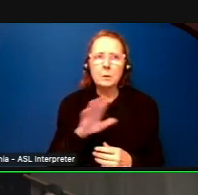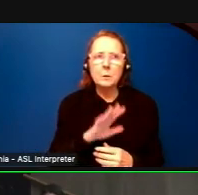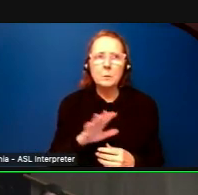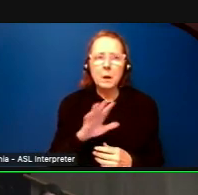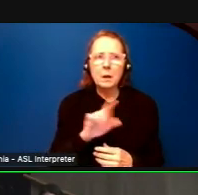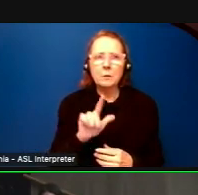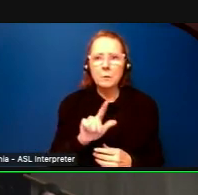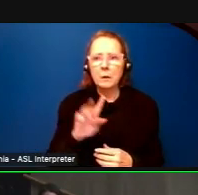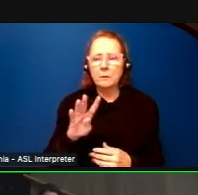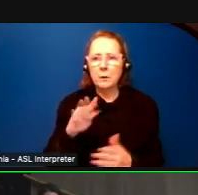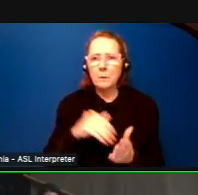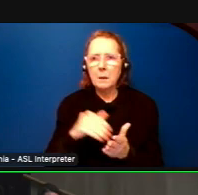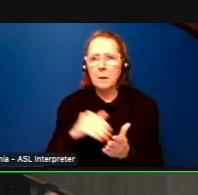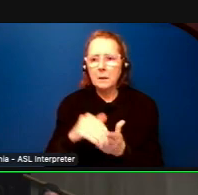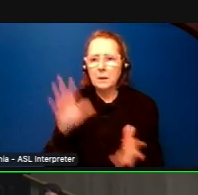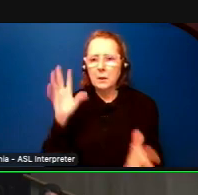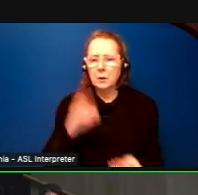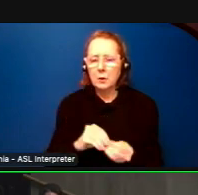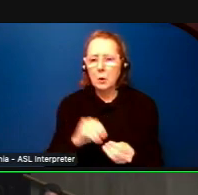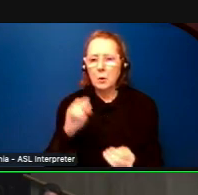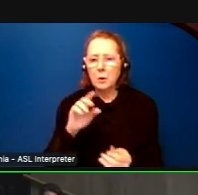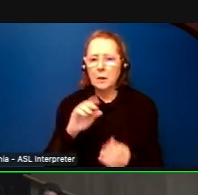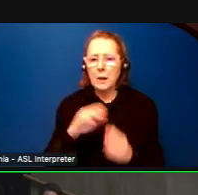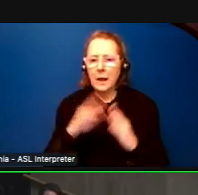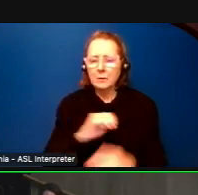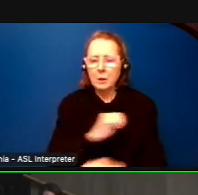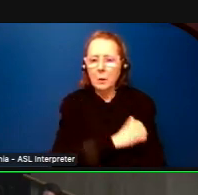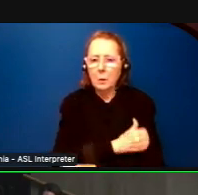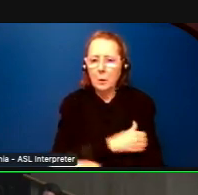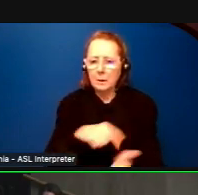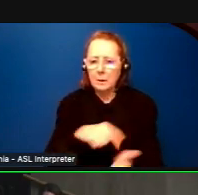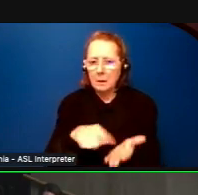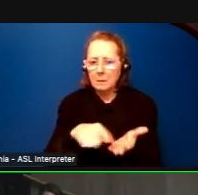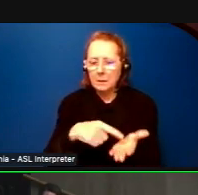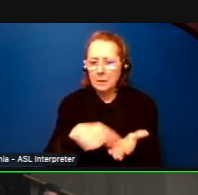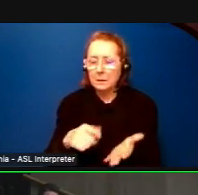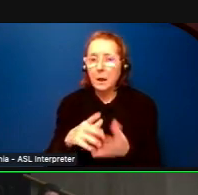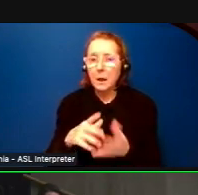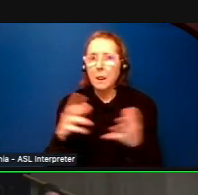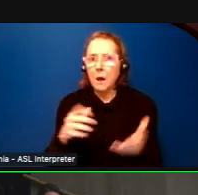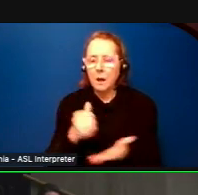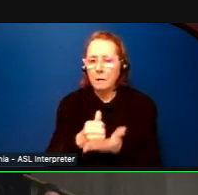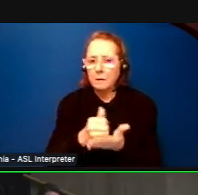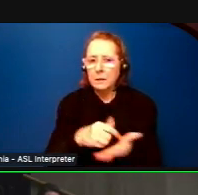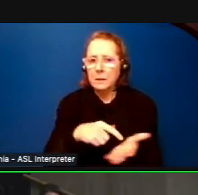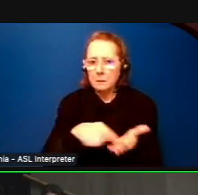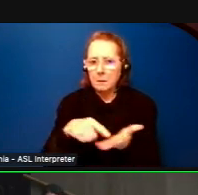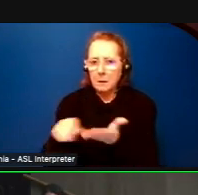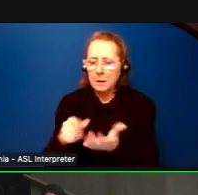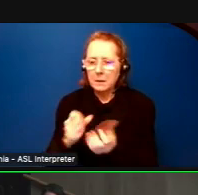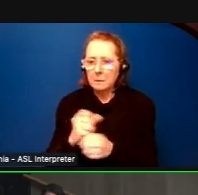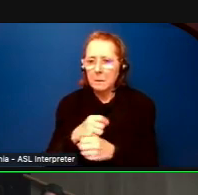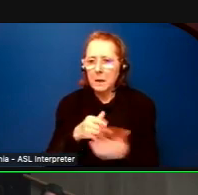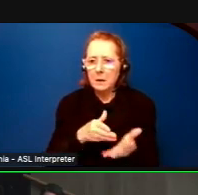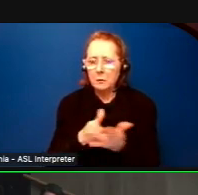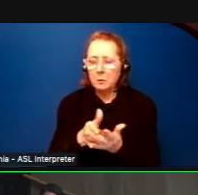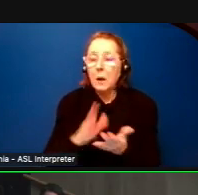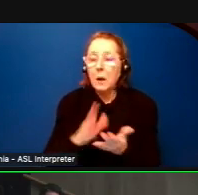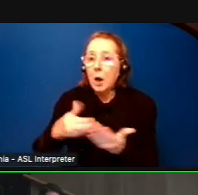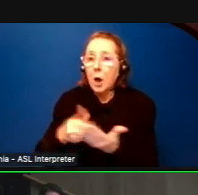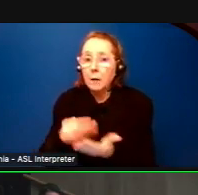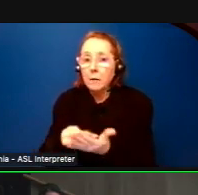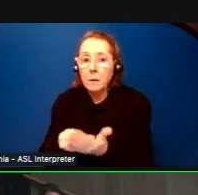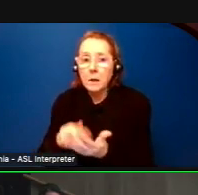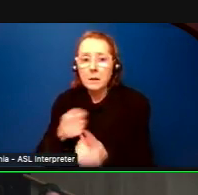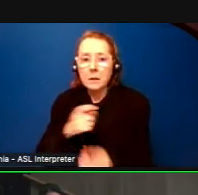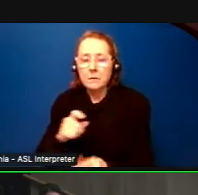close to 24 million in total housing authority payments. So quite a bit of housing assistance payments being made through, and all of that funding does come from housing